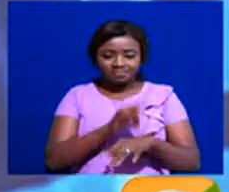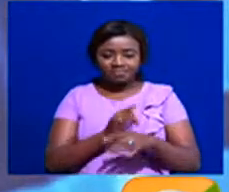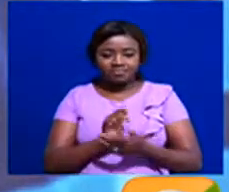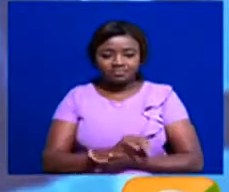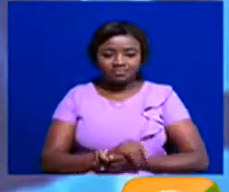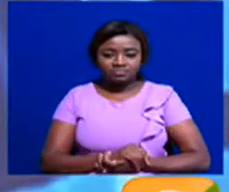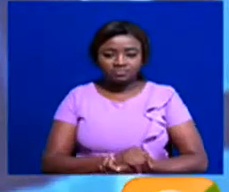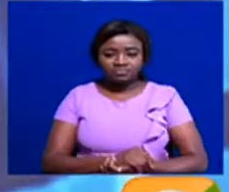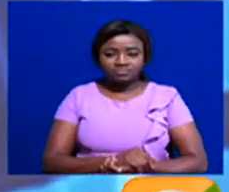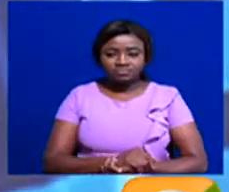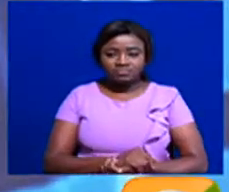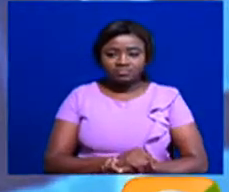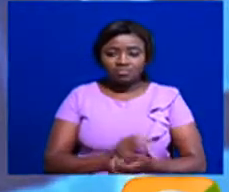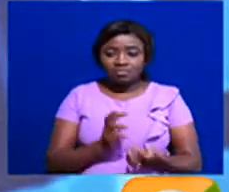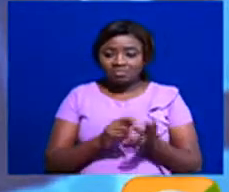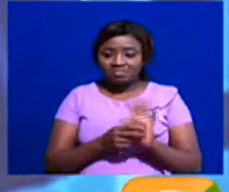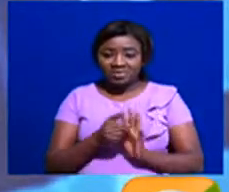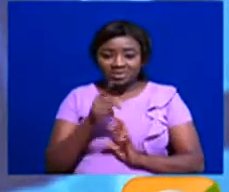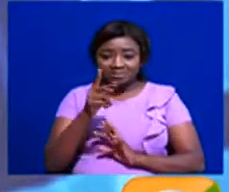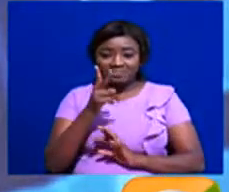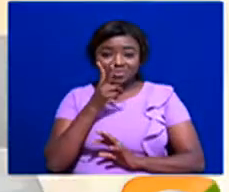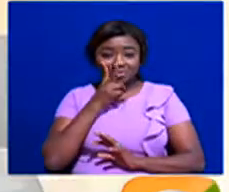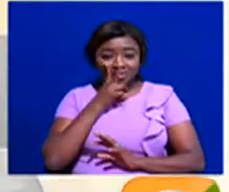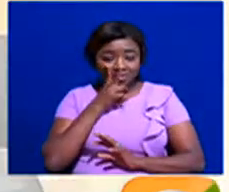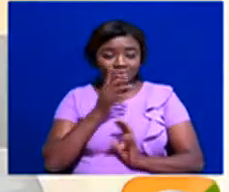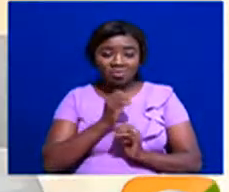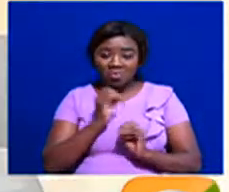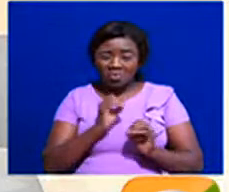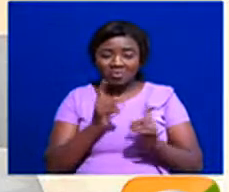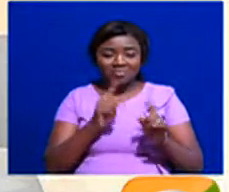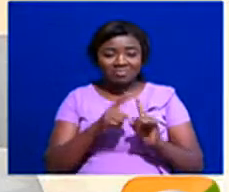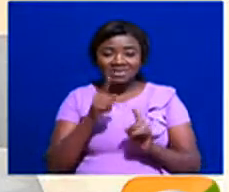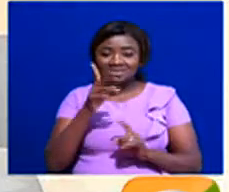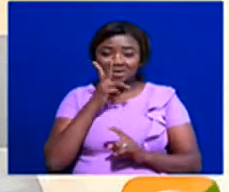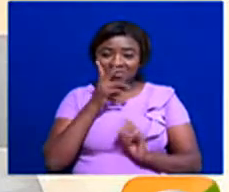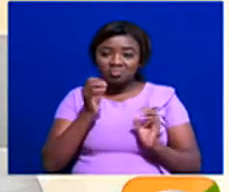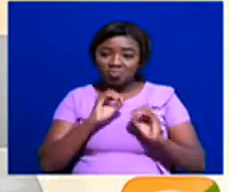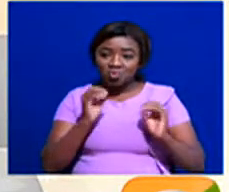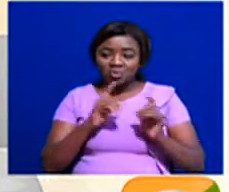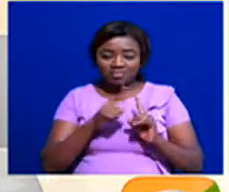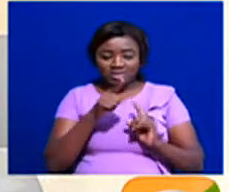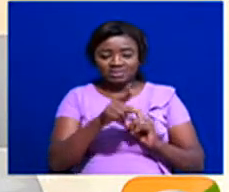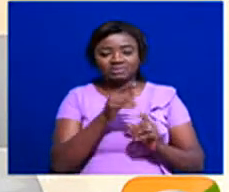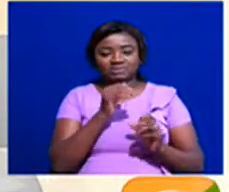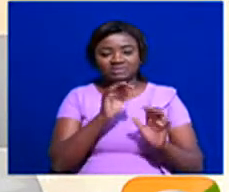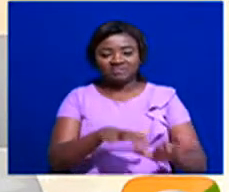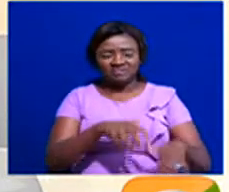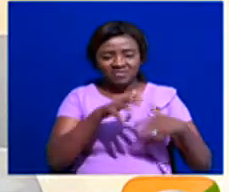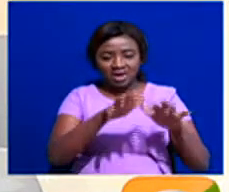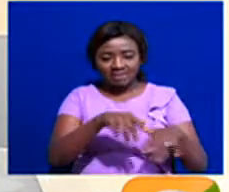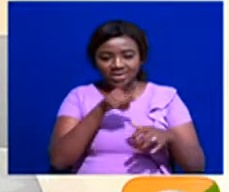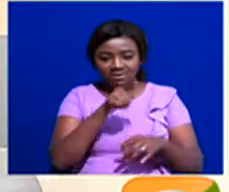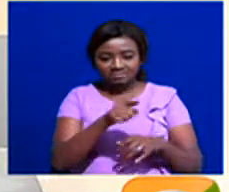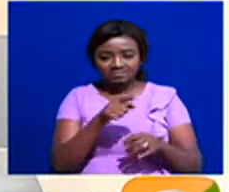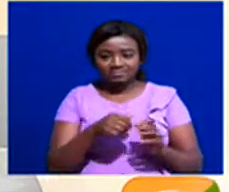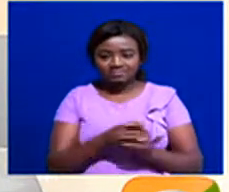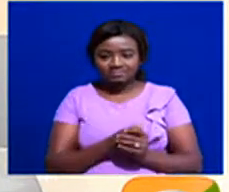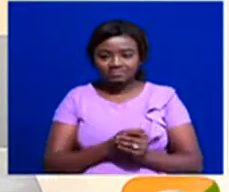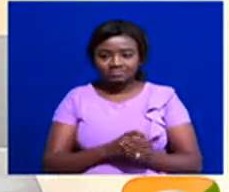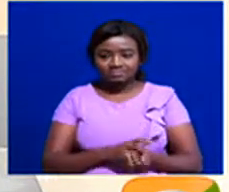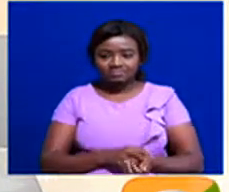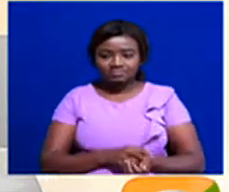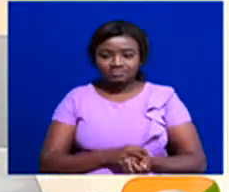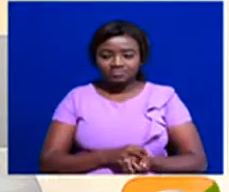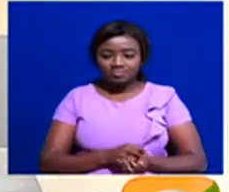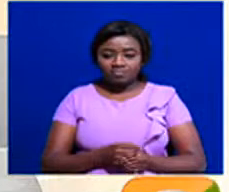Yeah. Yeah. So she was not this first primary smoker. She wasn't even a smoker. She was not. Okay. Yes. Let me bring in Lucas on this. And